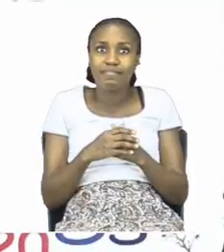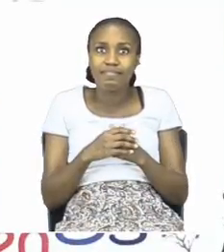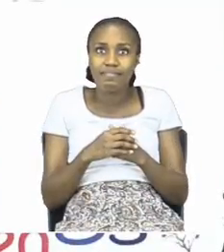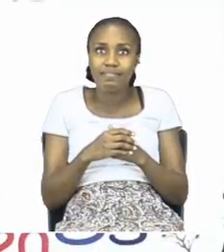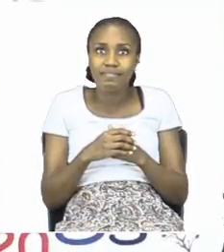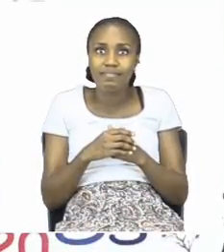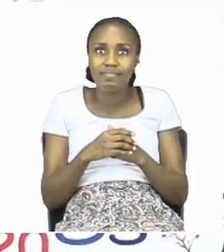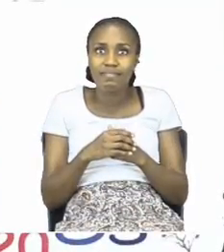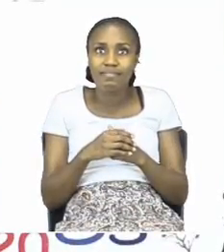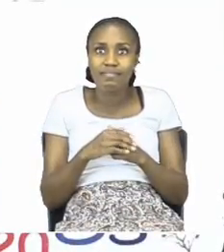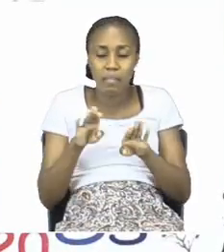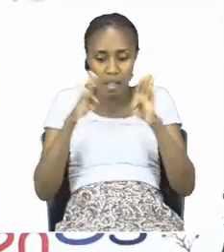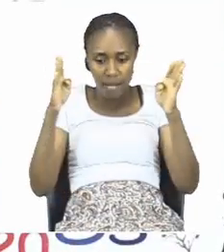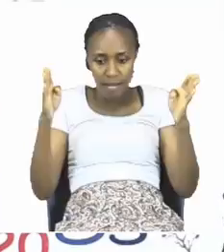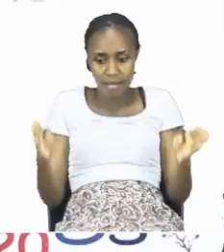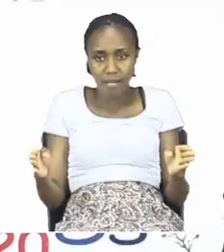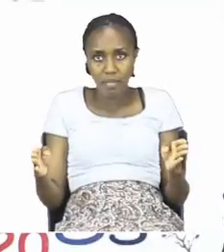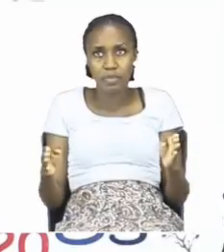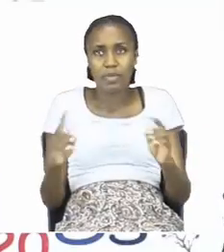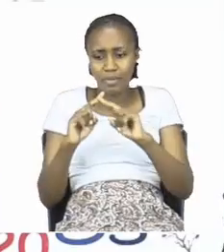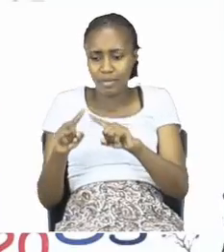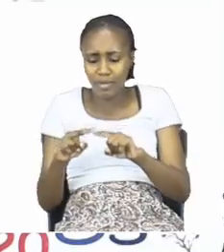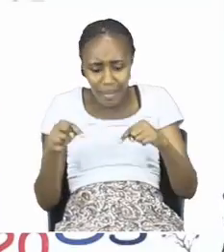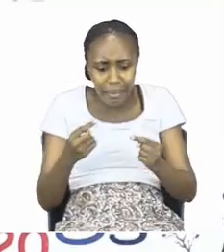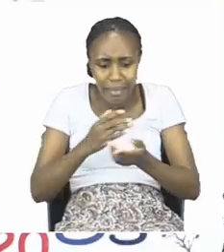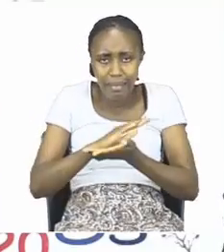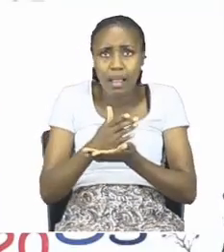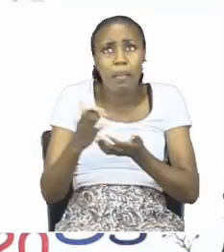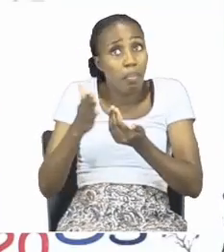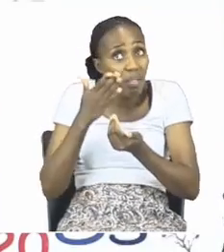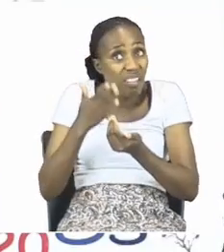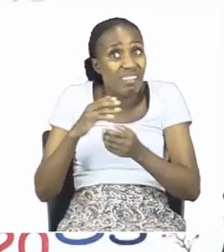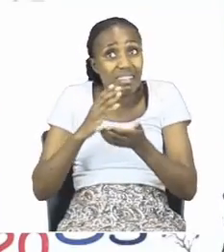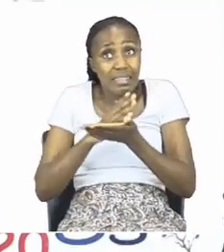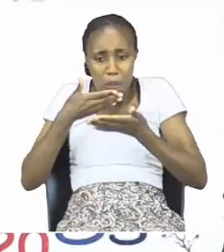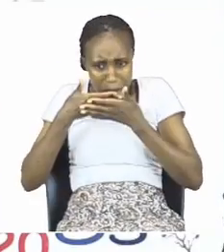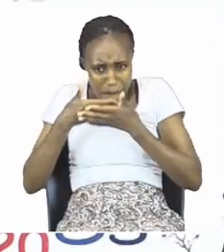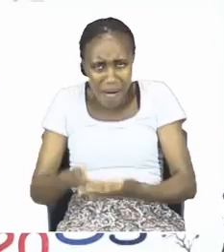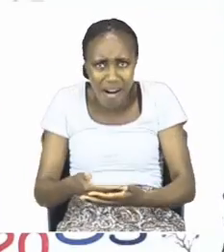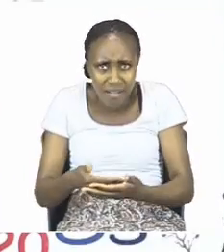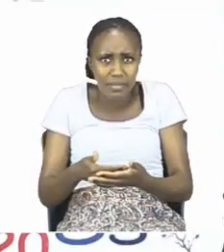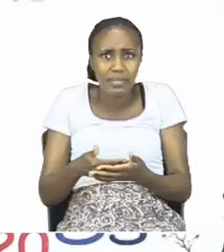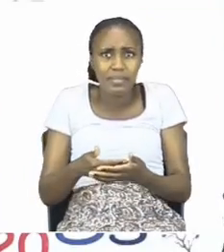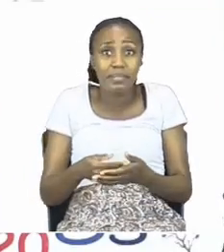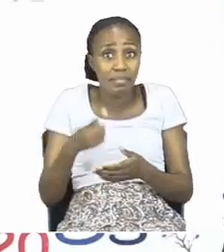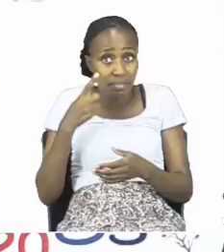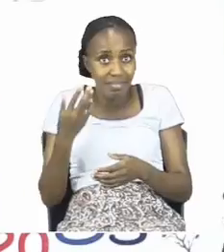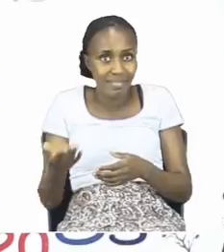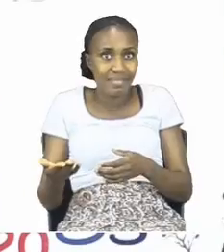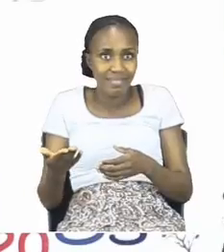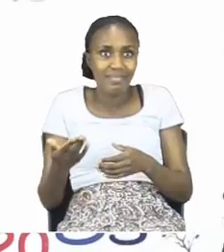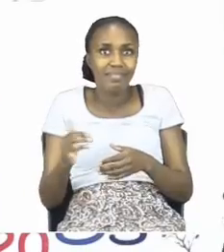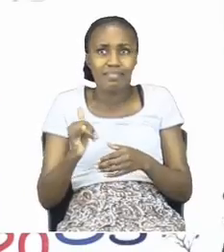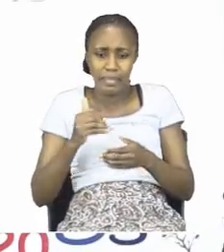have many different materials. Some are heavier than others and some are lighter. Let's try and find out